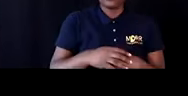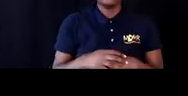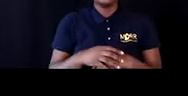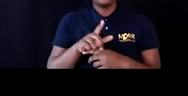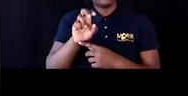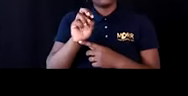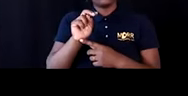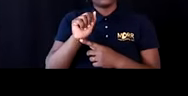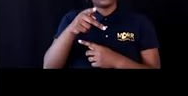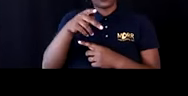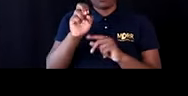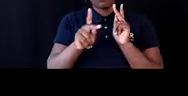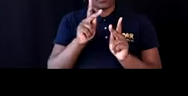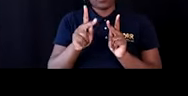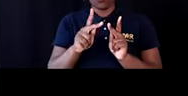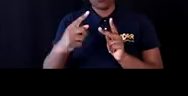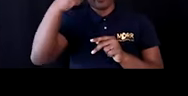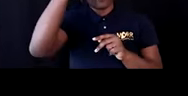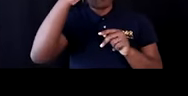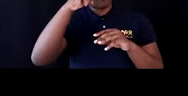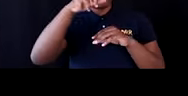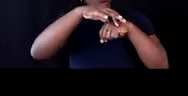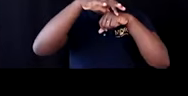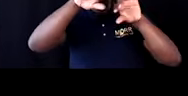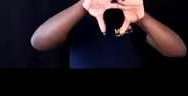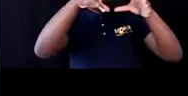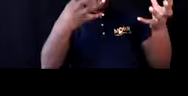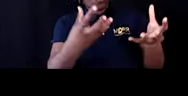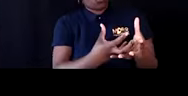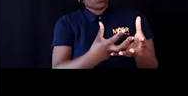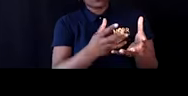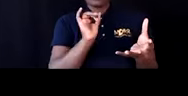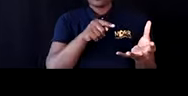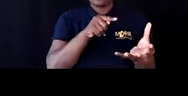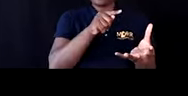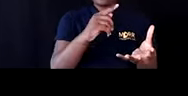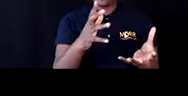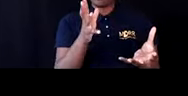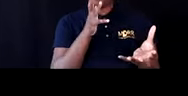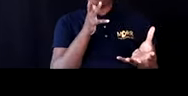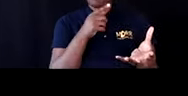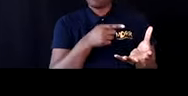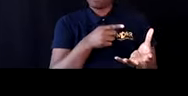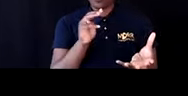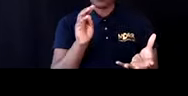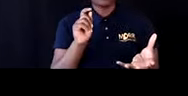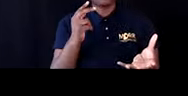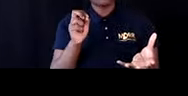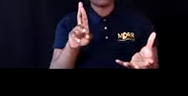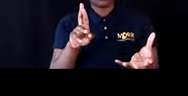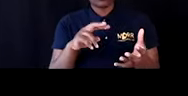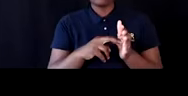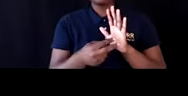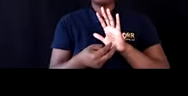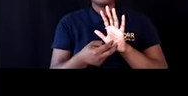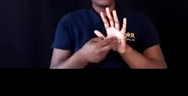a mother, and as the person who determines their role in tribe and clan, et cetera. And so to return to the right relations,